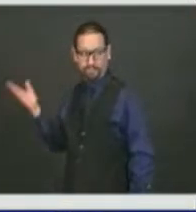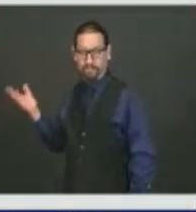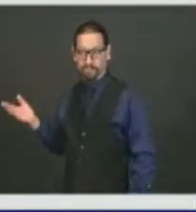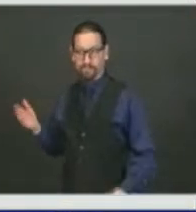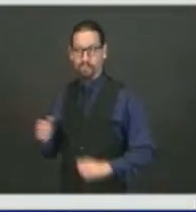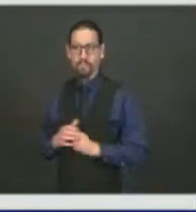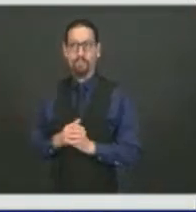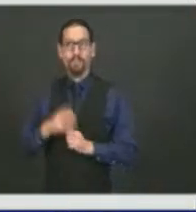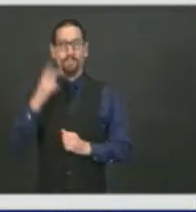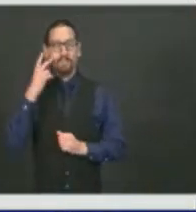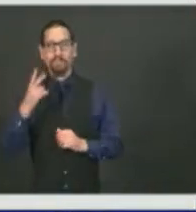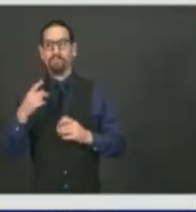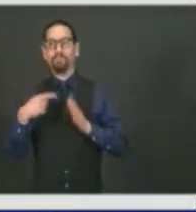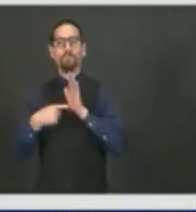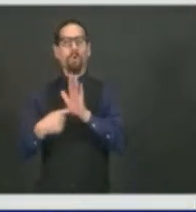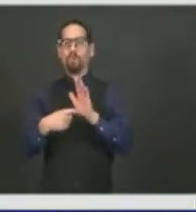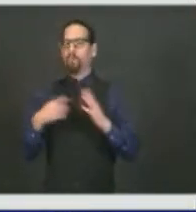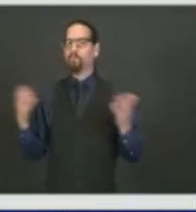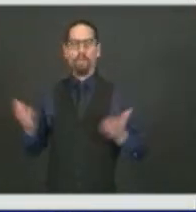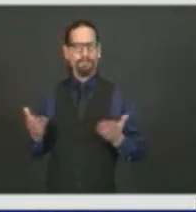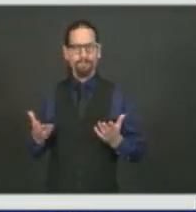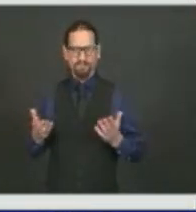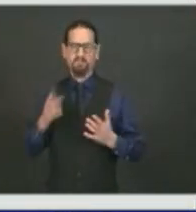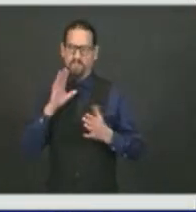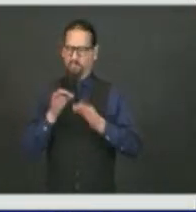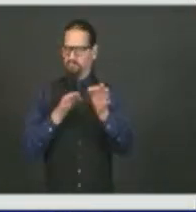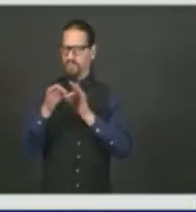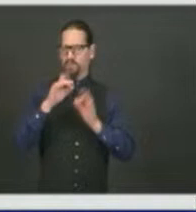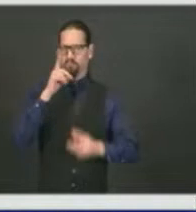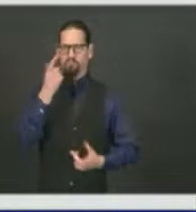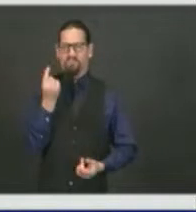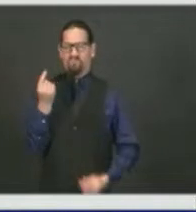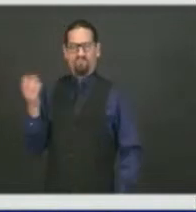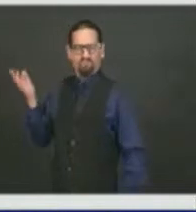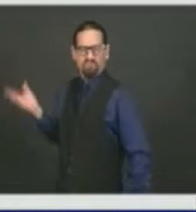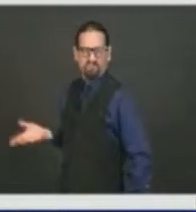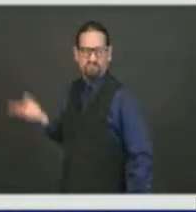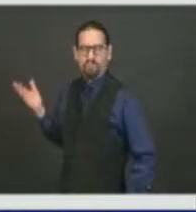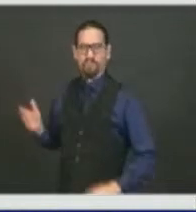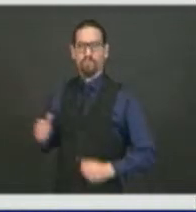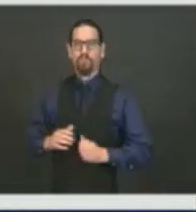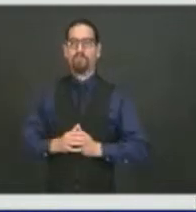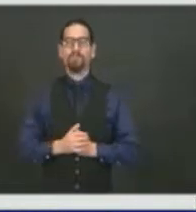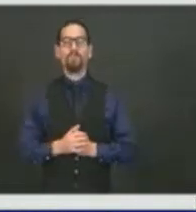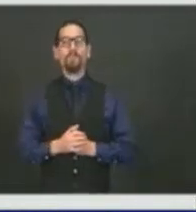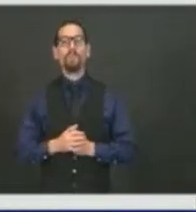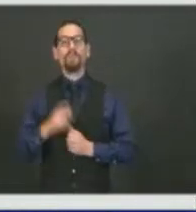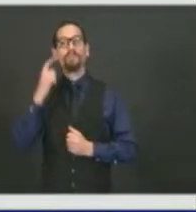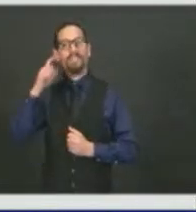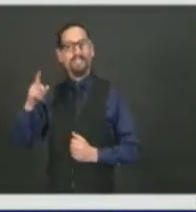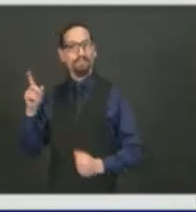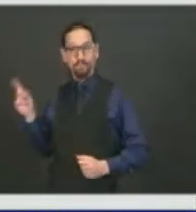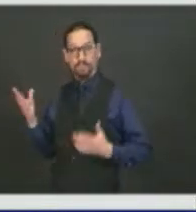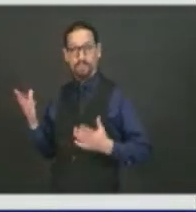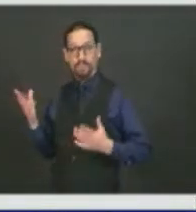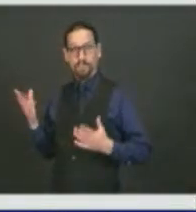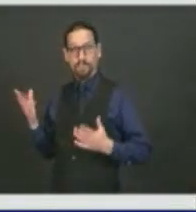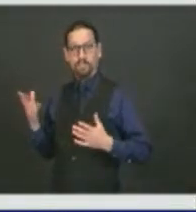screen now is a slide showing the trajectory of hospitalizations, as well